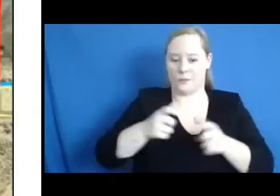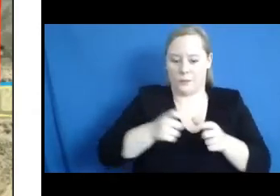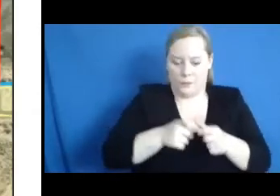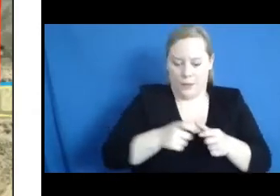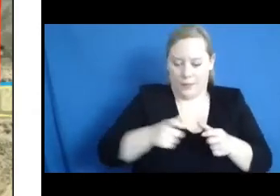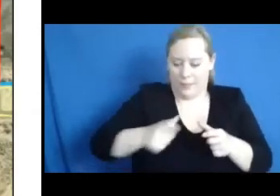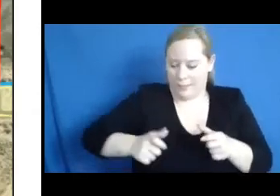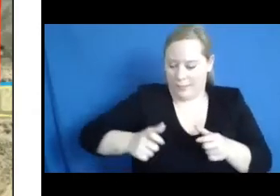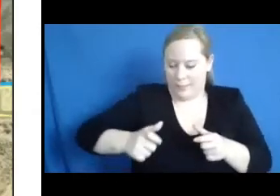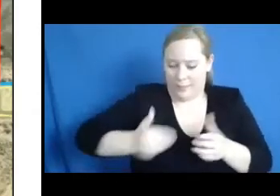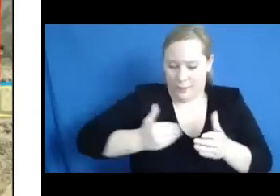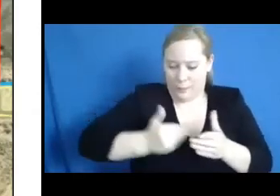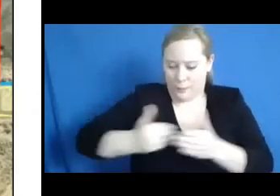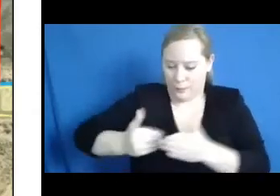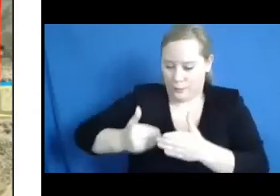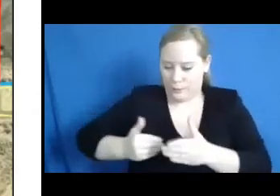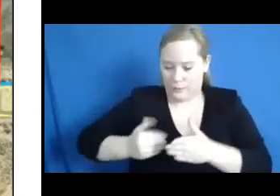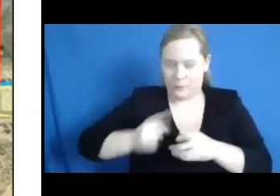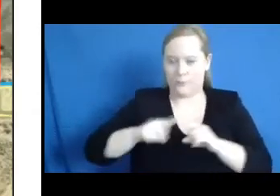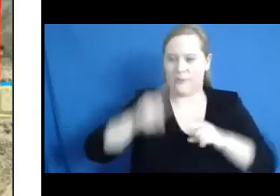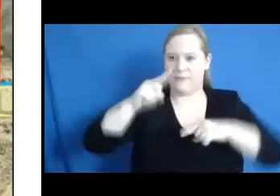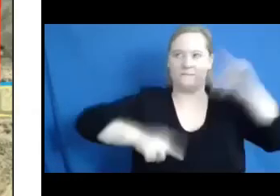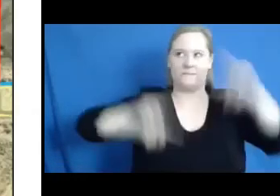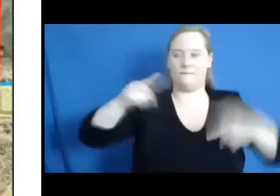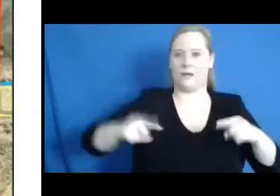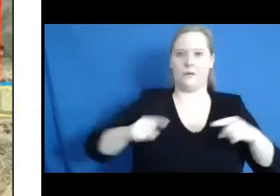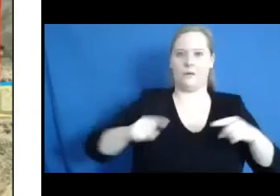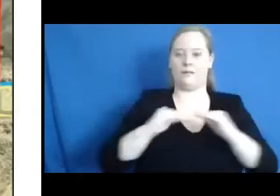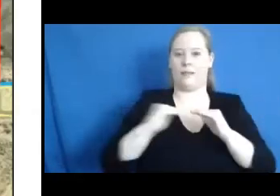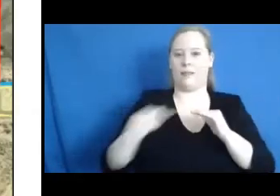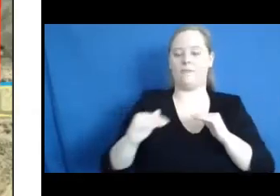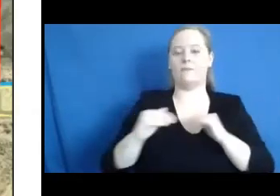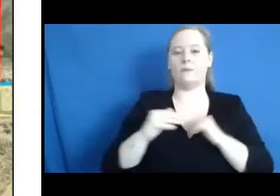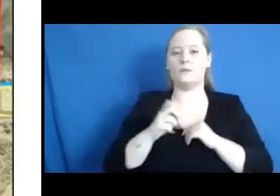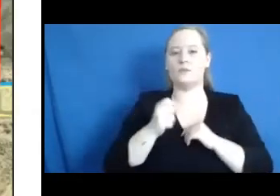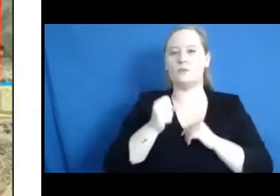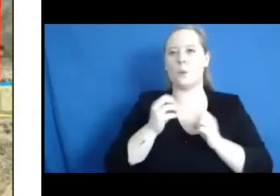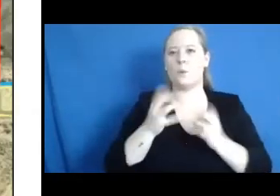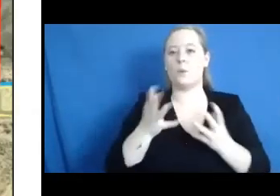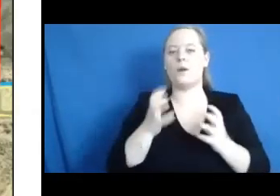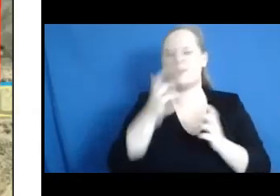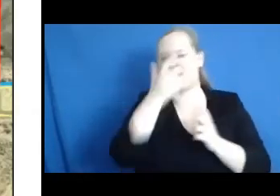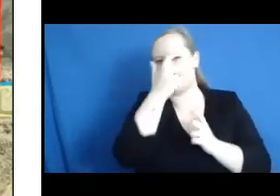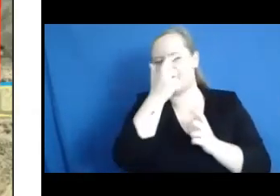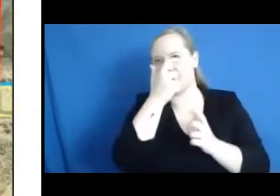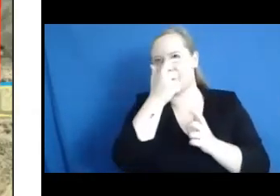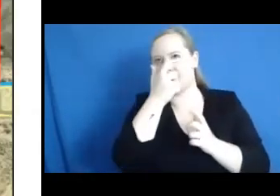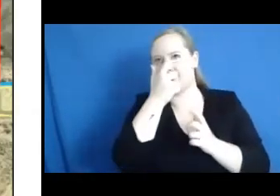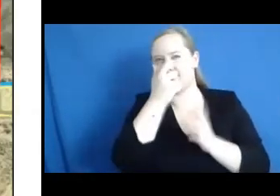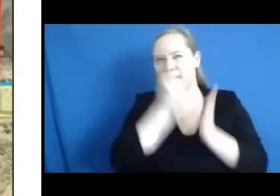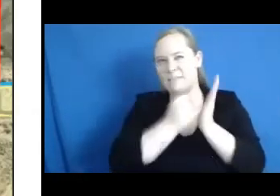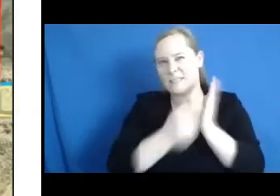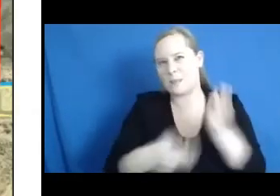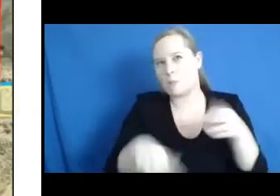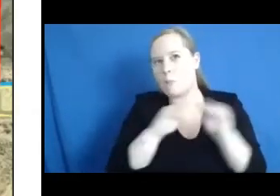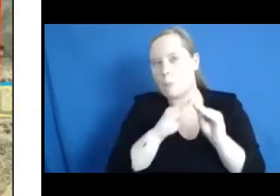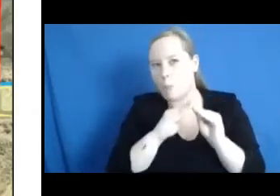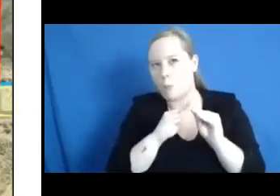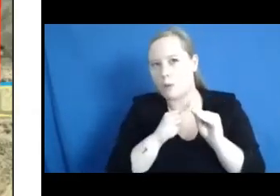different sort of manganese behaviors. So that's something we'd like to investigate and understand what's driving those differences.